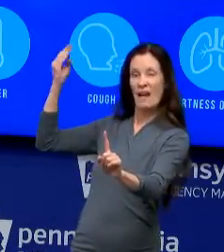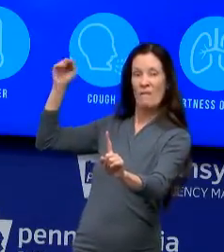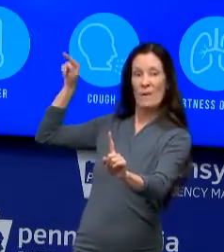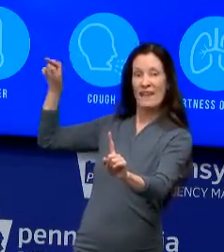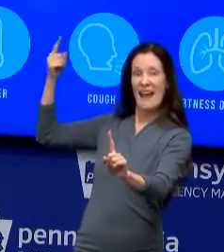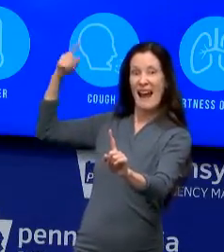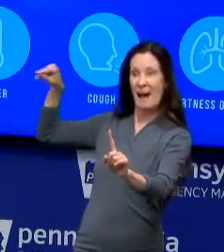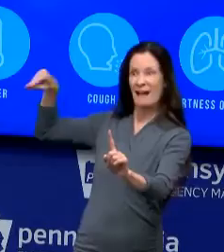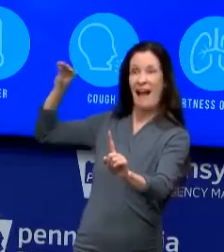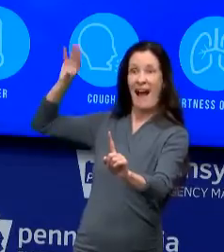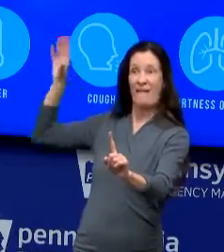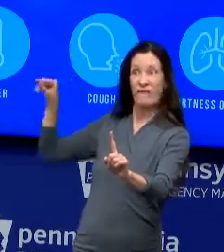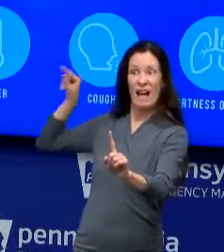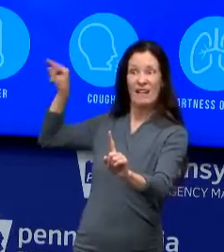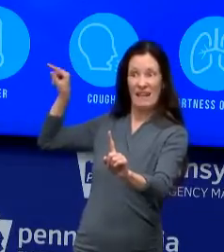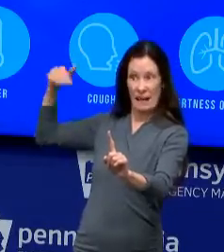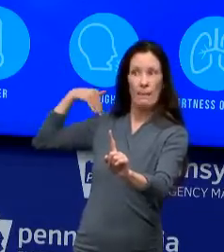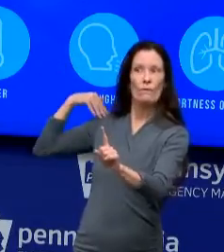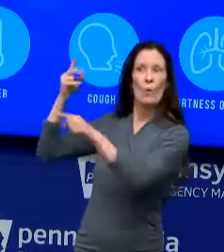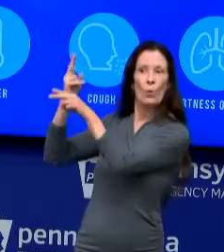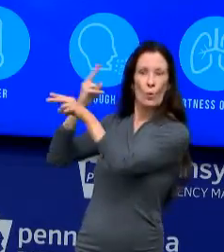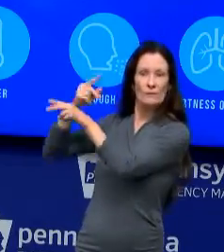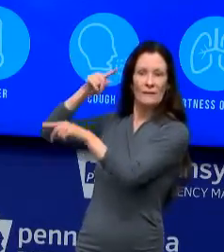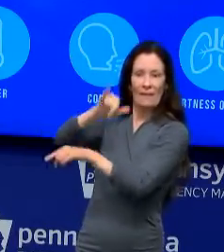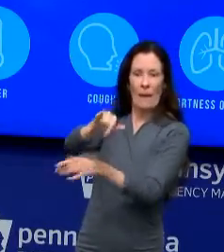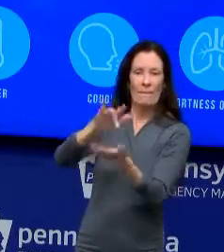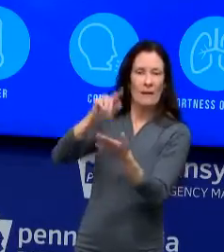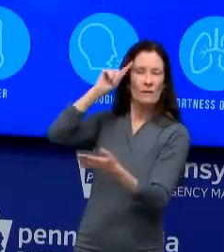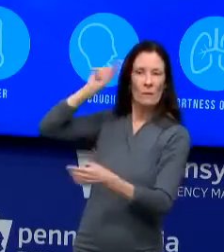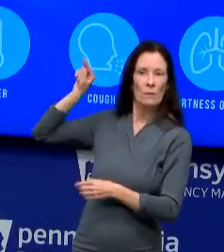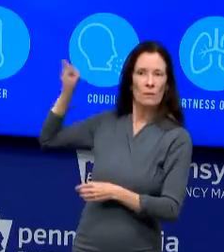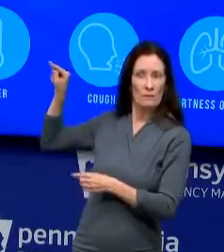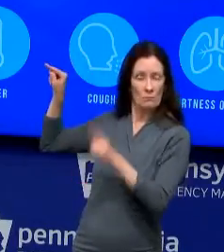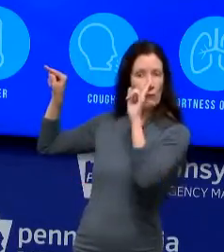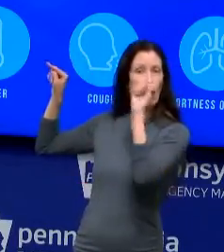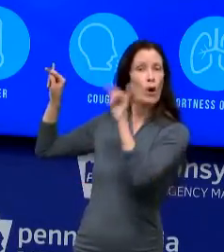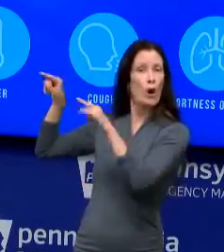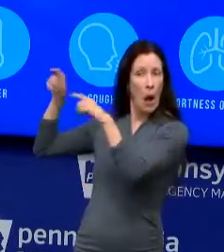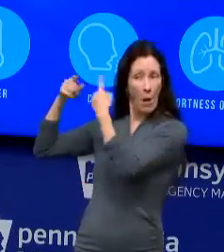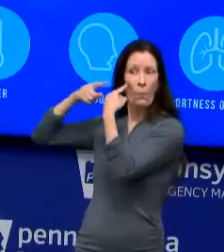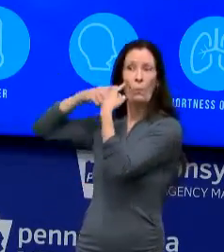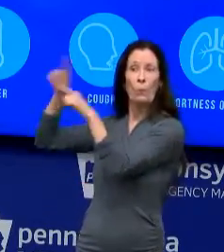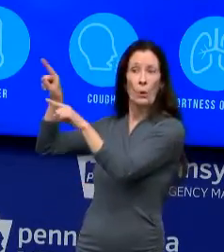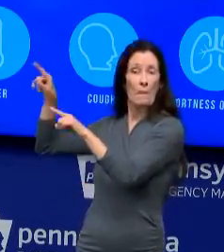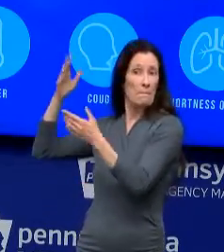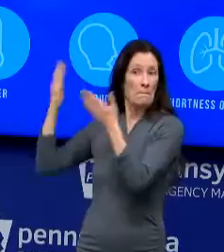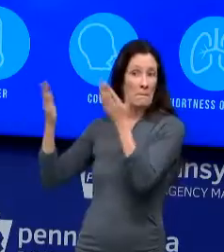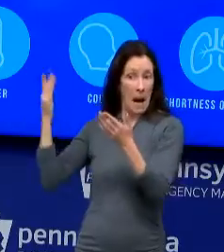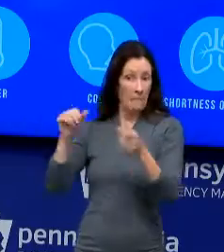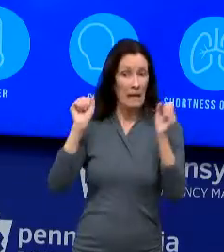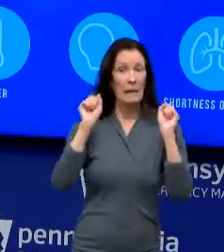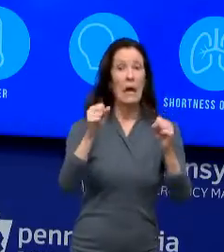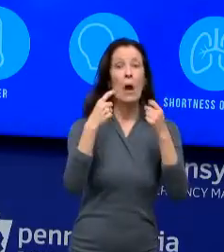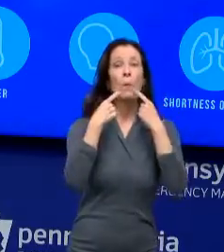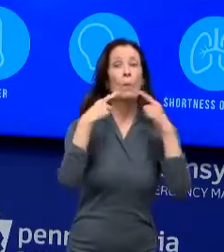shown some promise. Now, those clinical trials need to continue on this medication, and this is really being used for the